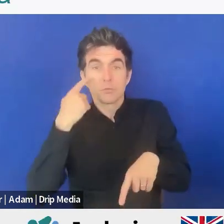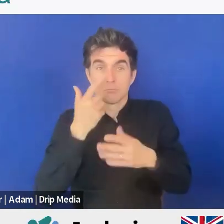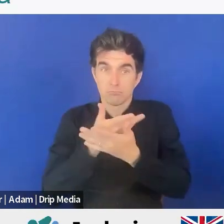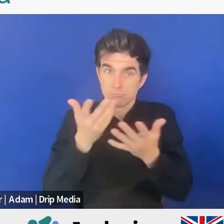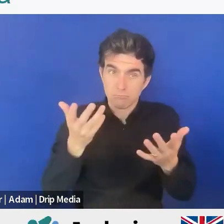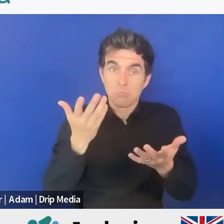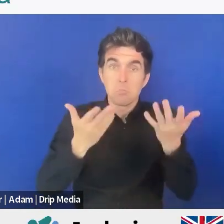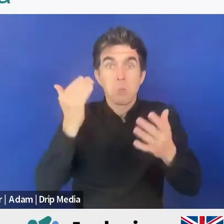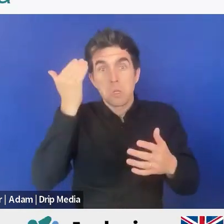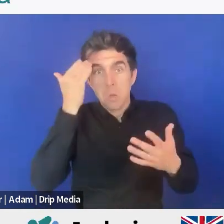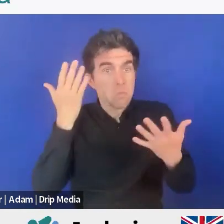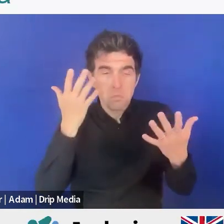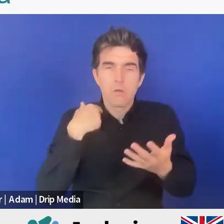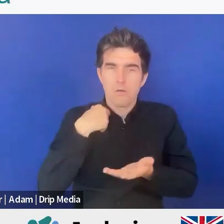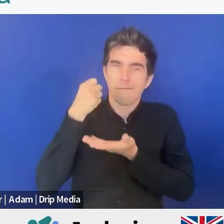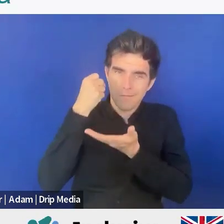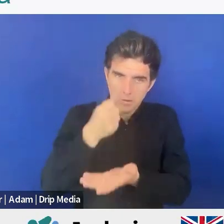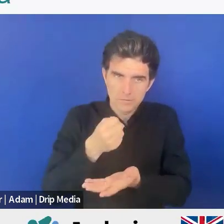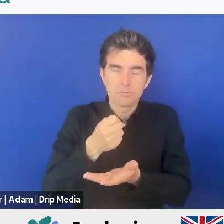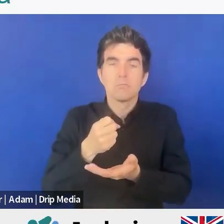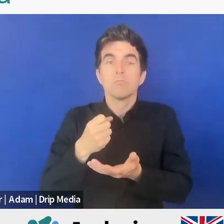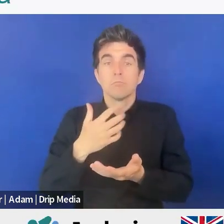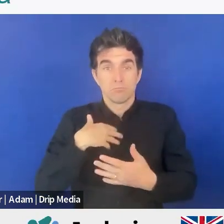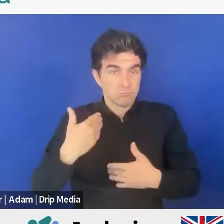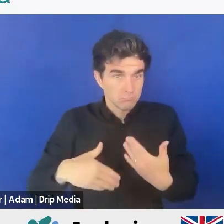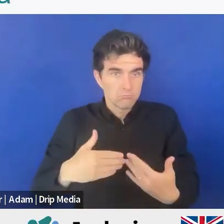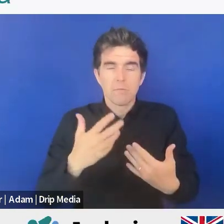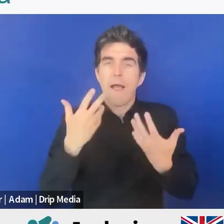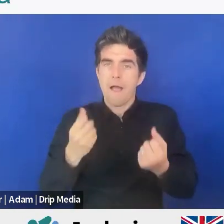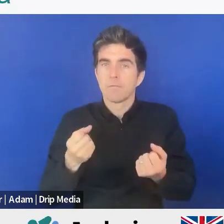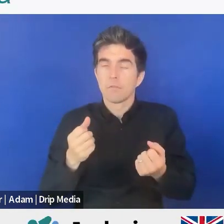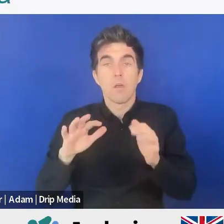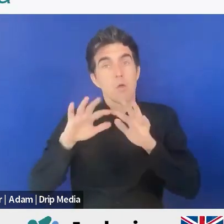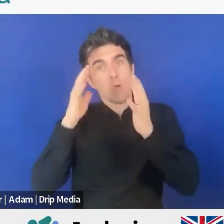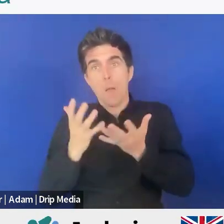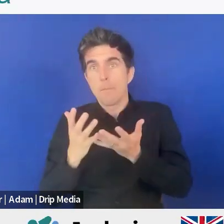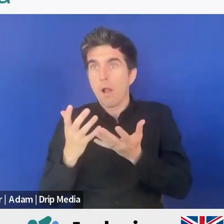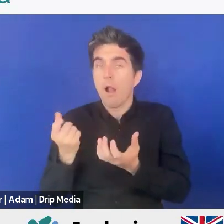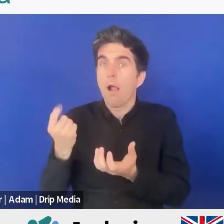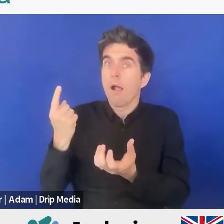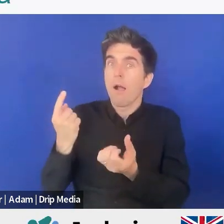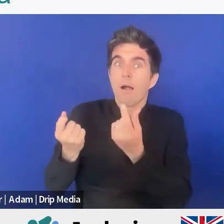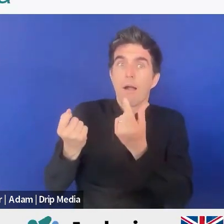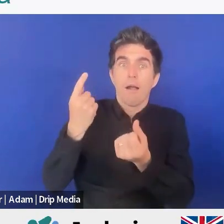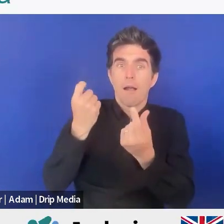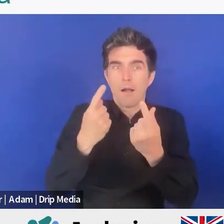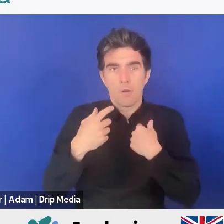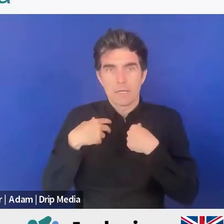we certainly, you know, very clearly back the call for better data and for the empowerment